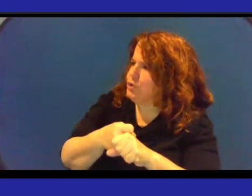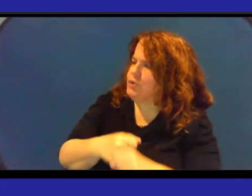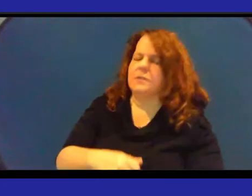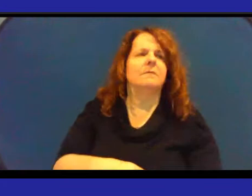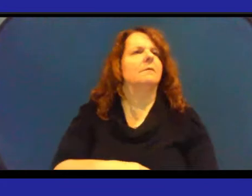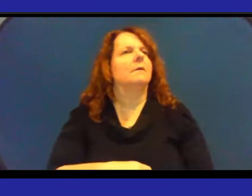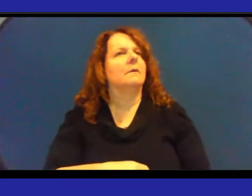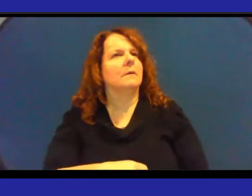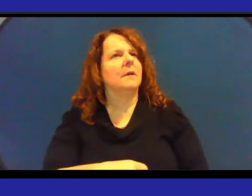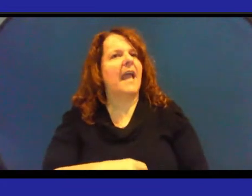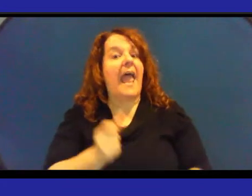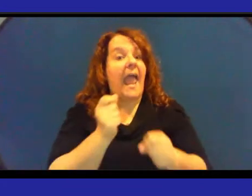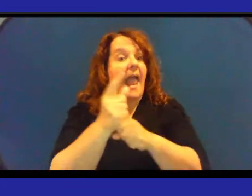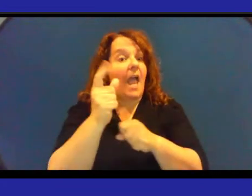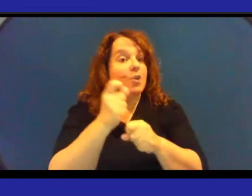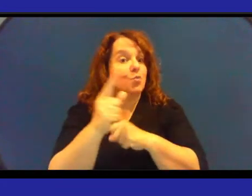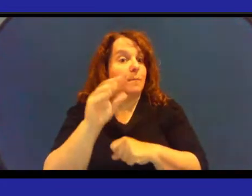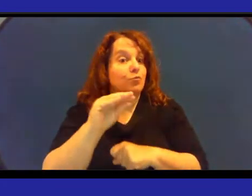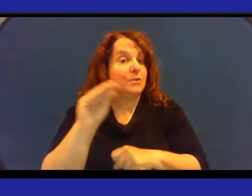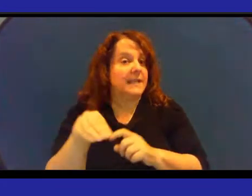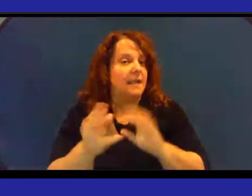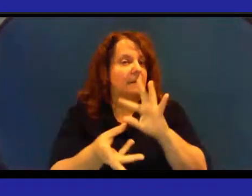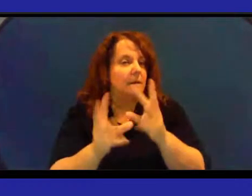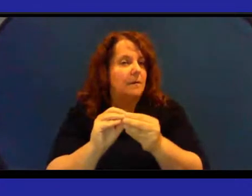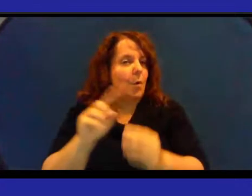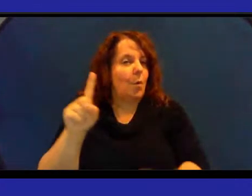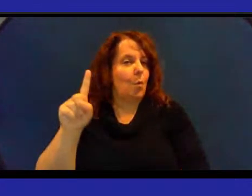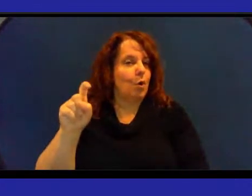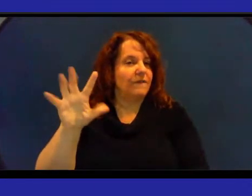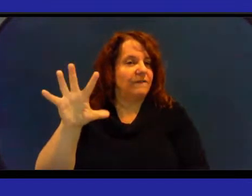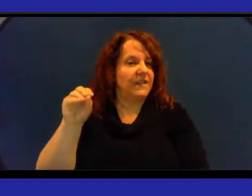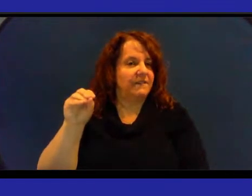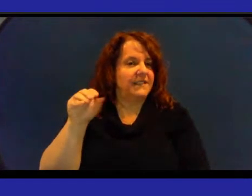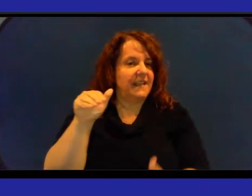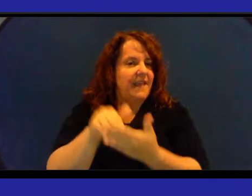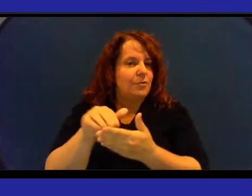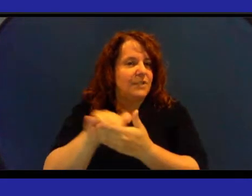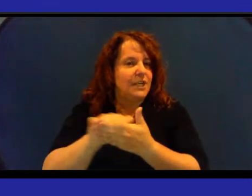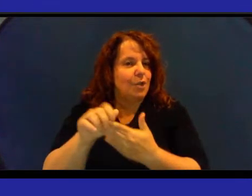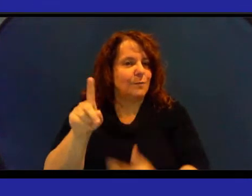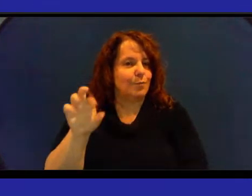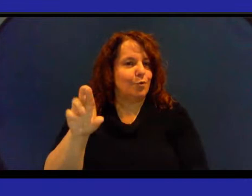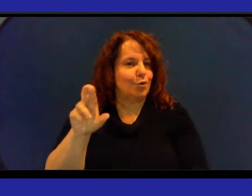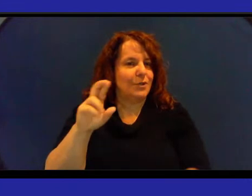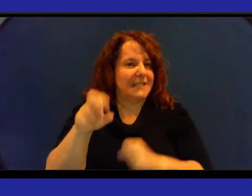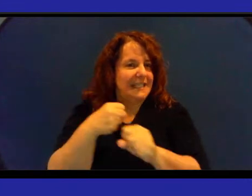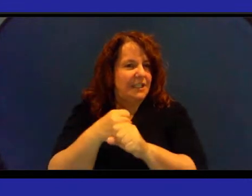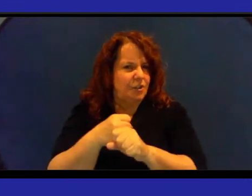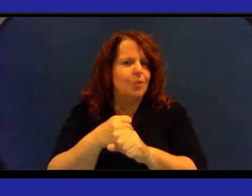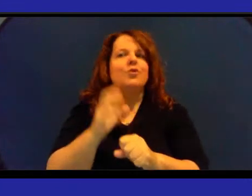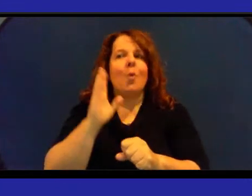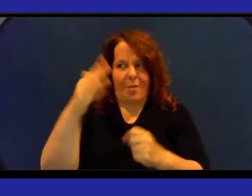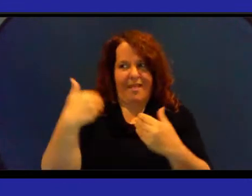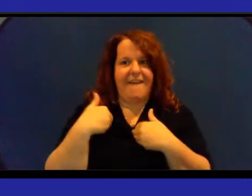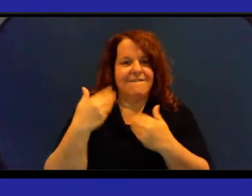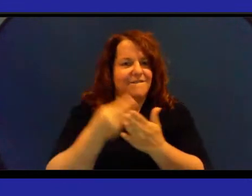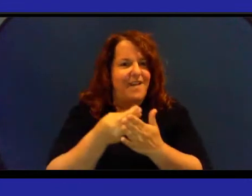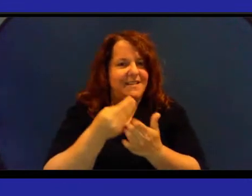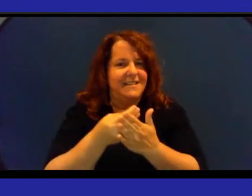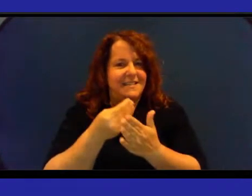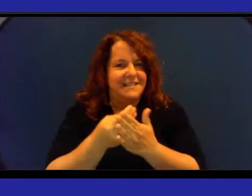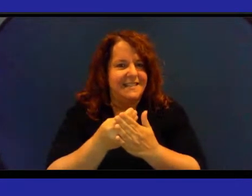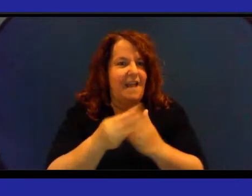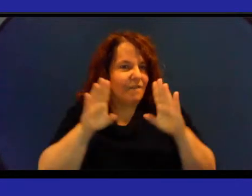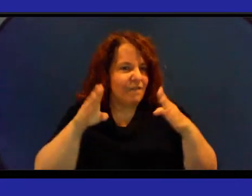an annual amount of 150,000 per year. So we'll have funds, and this is an education, it's a